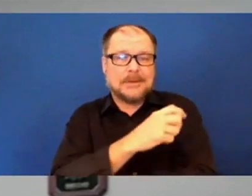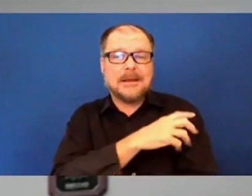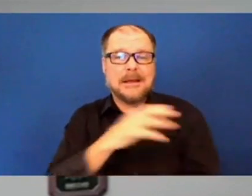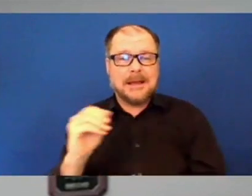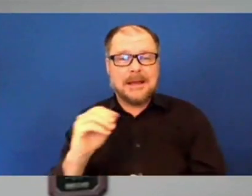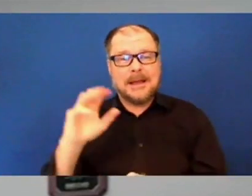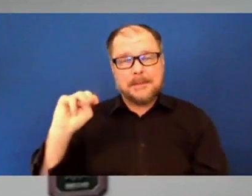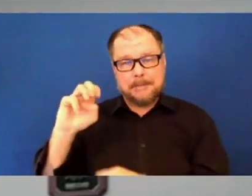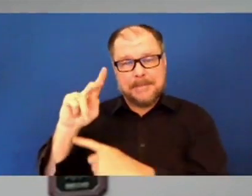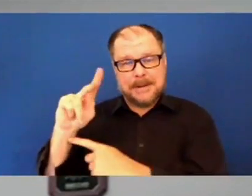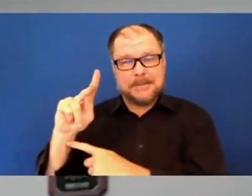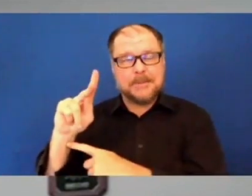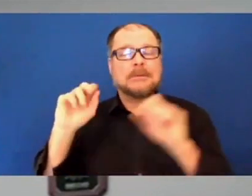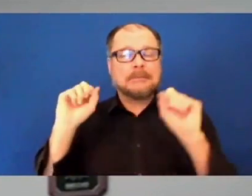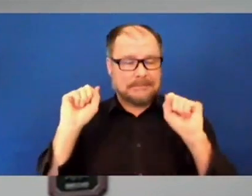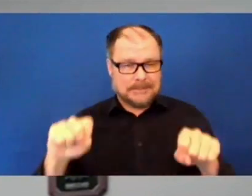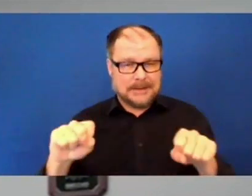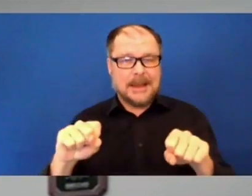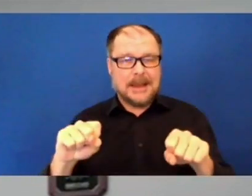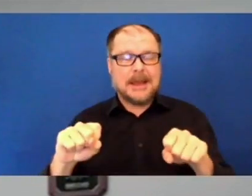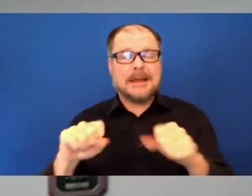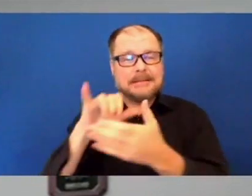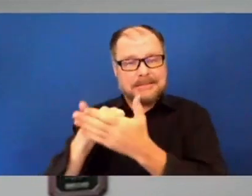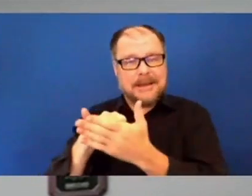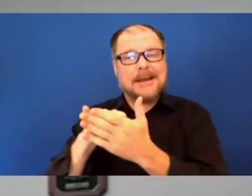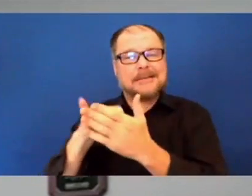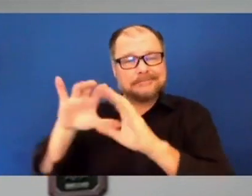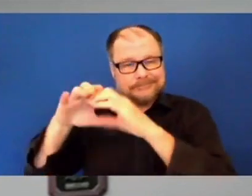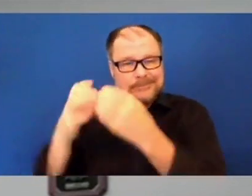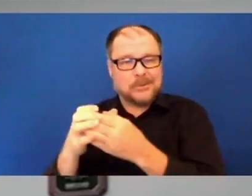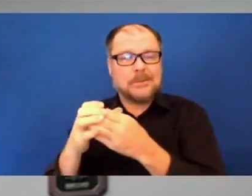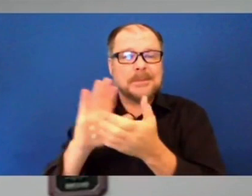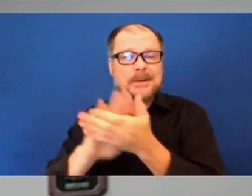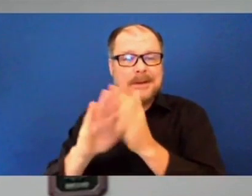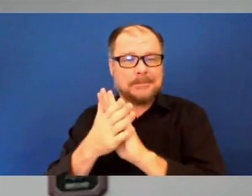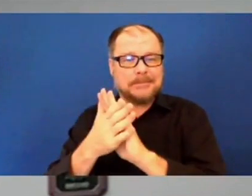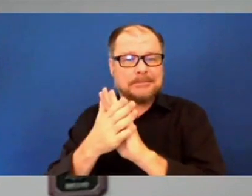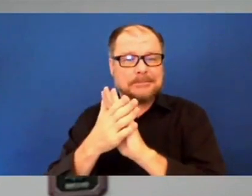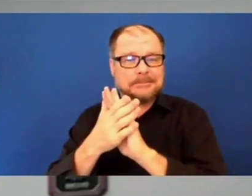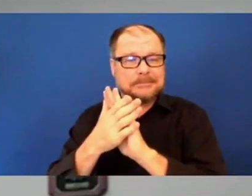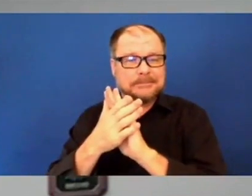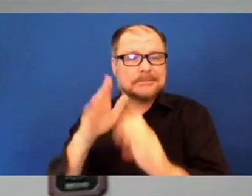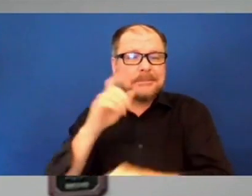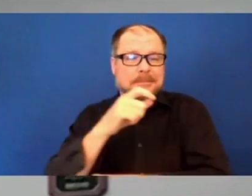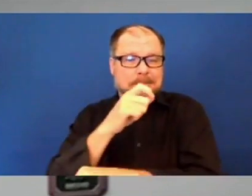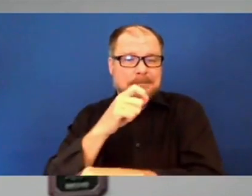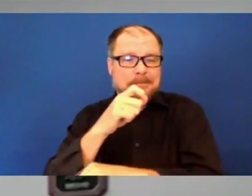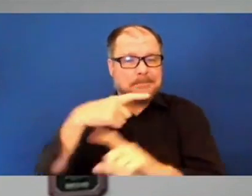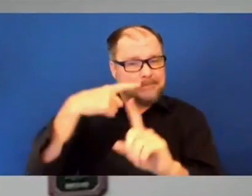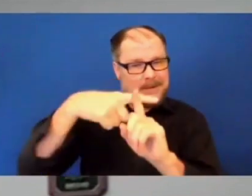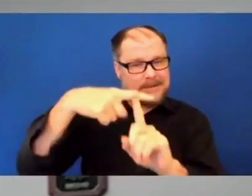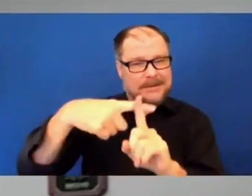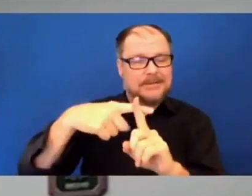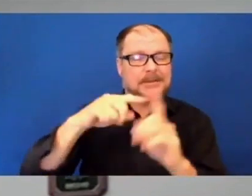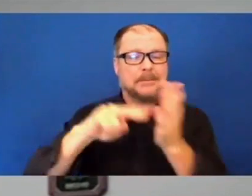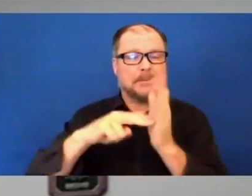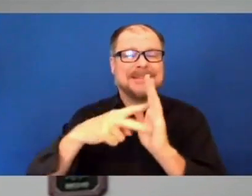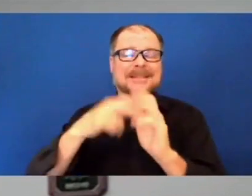risk transmission category based on CDC metrics, that everybody mask